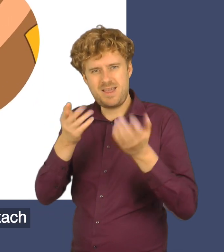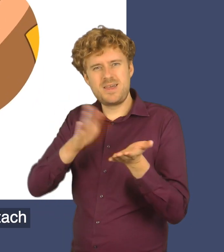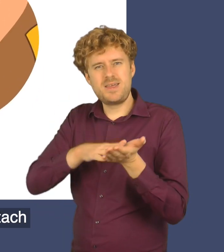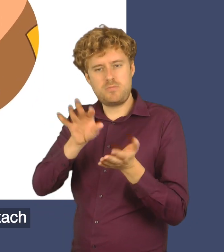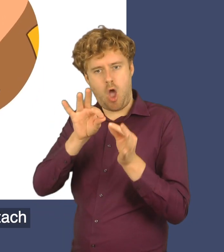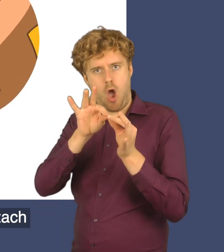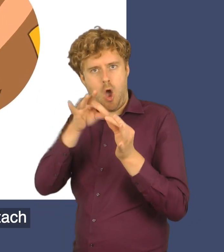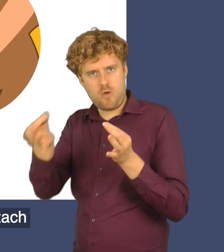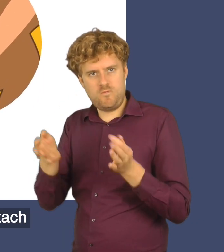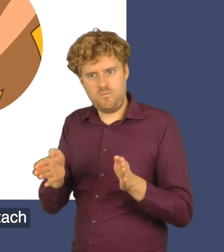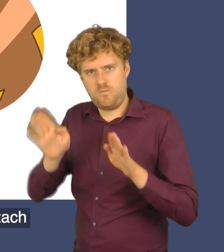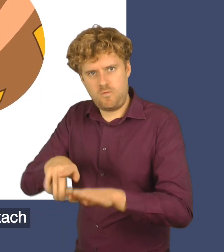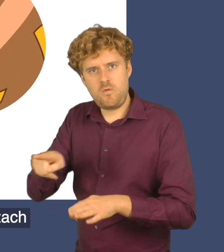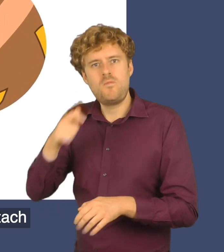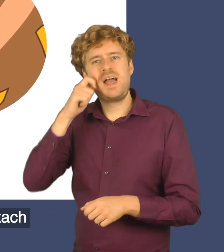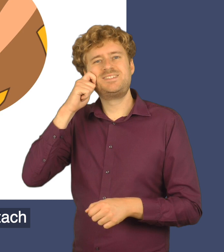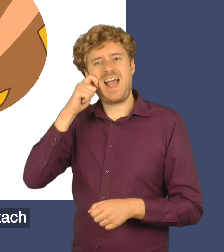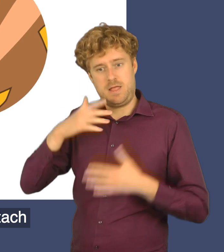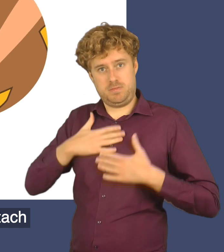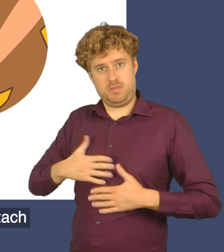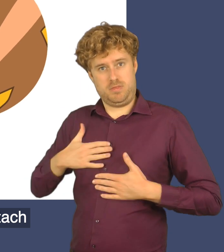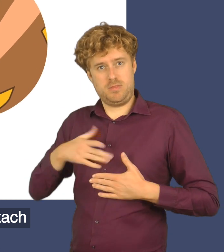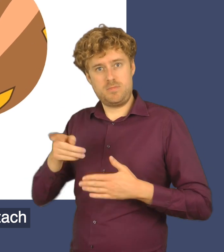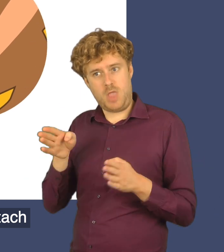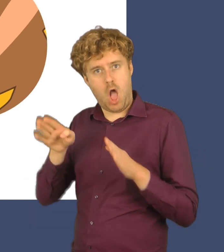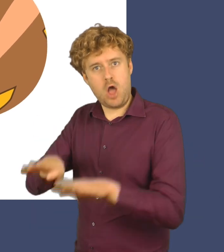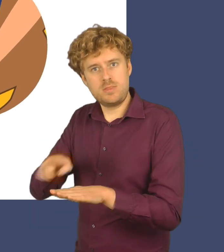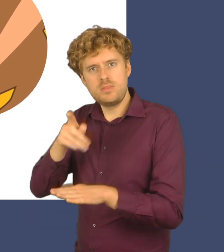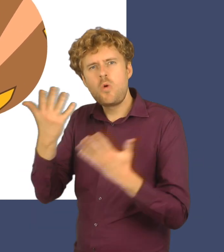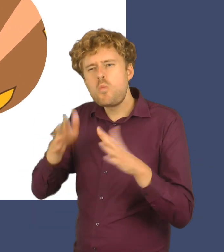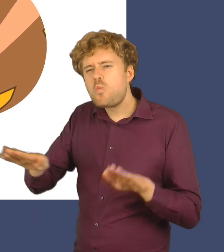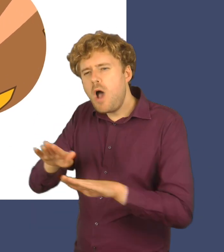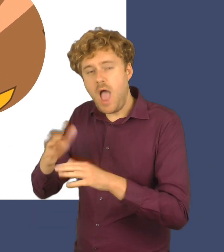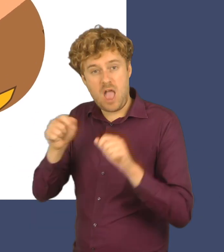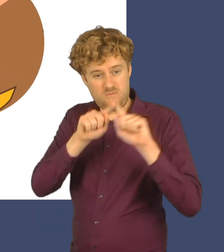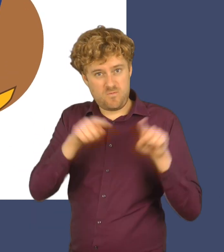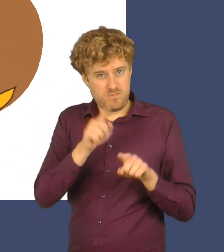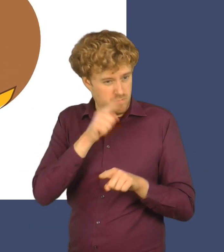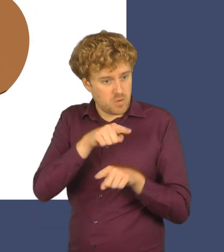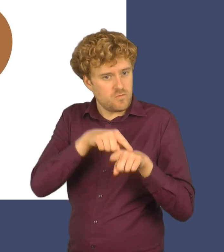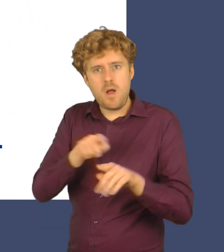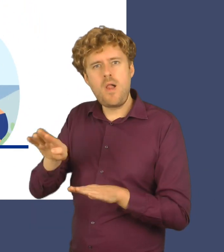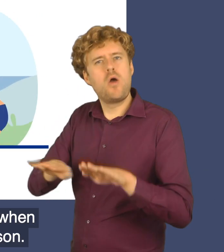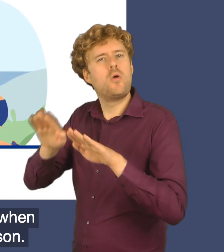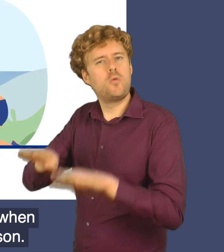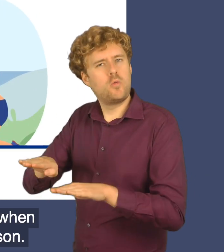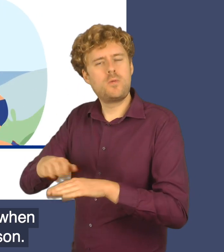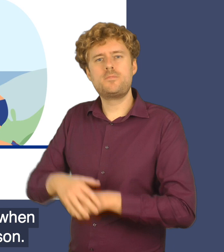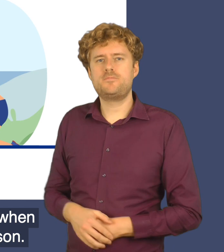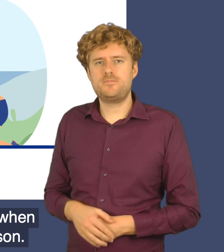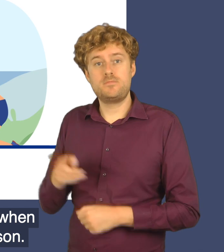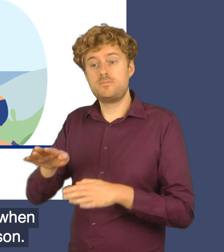sticky electrode pads and attach them to the skin of the person's chest in the position shown on the pads. Step